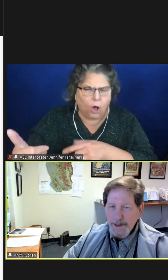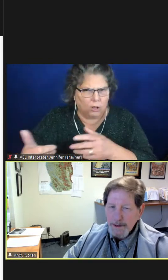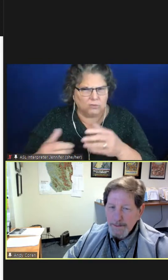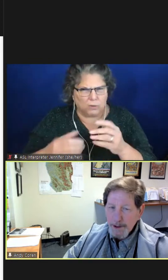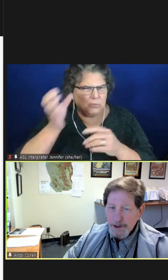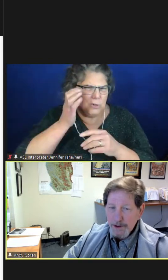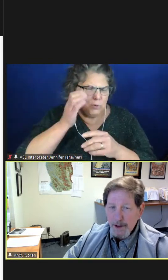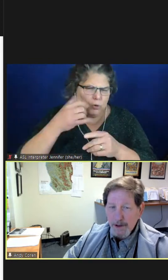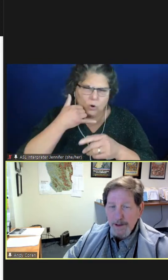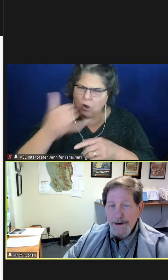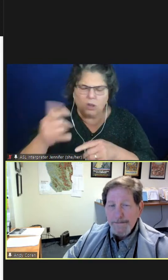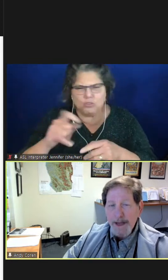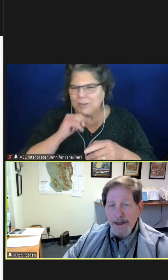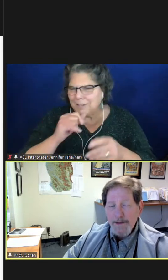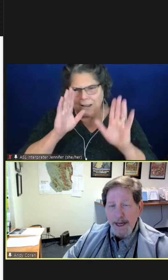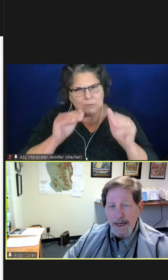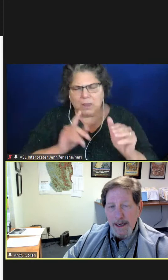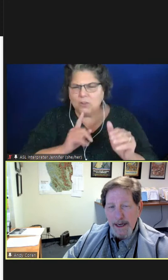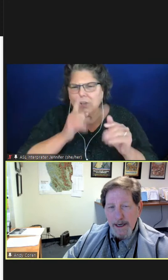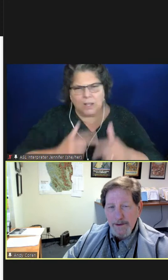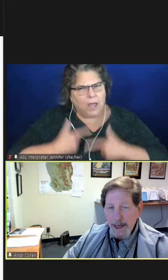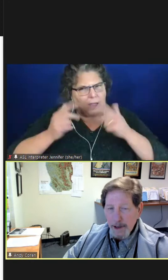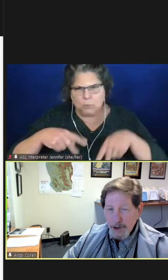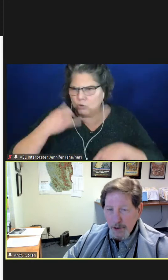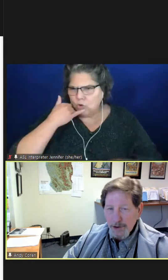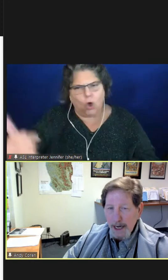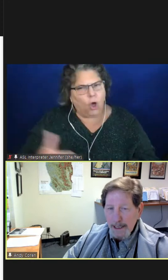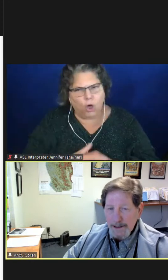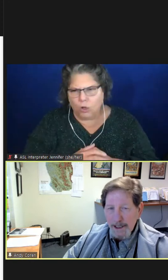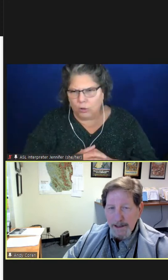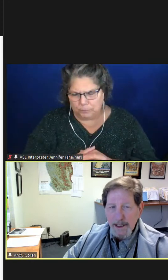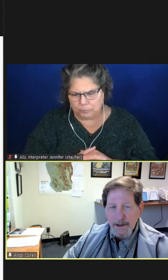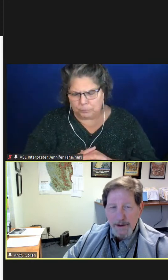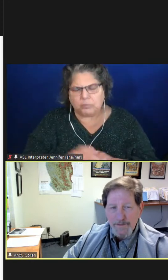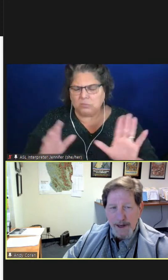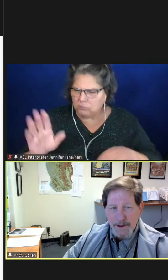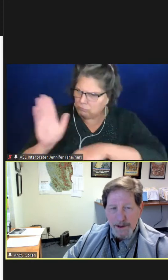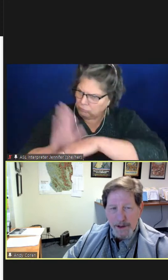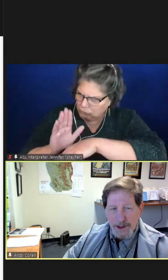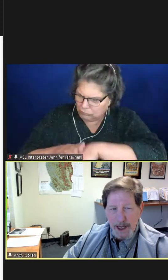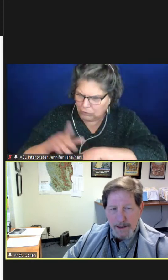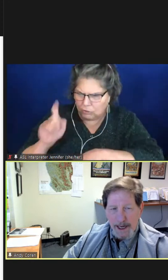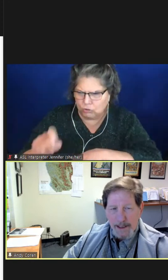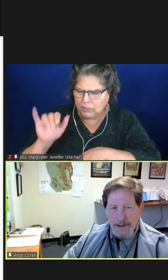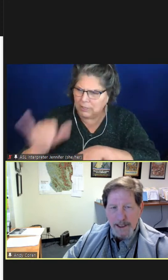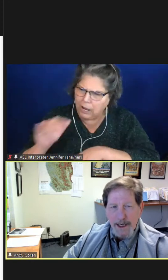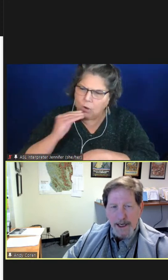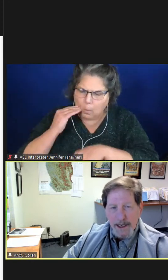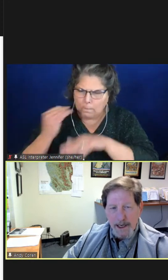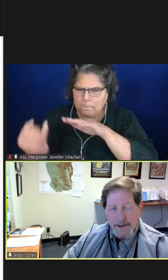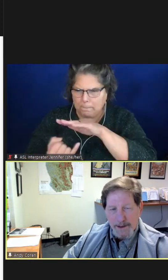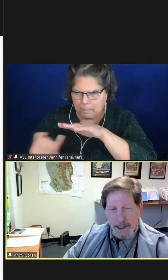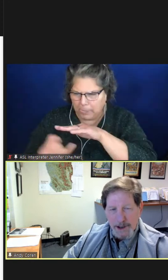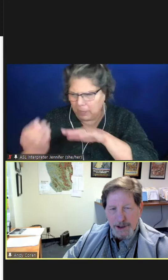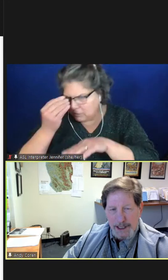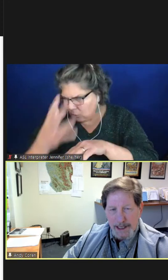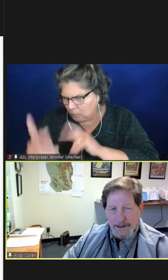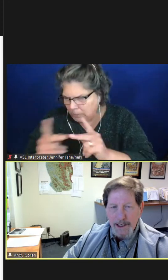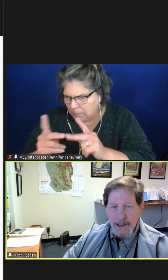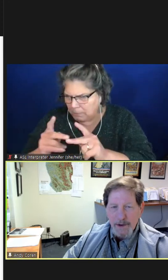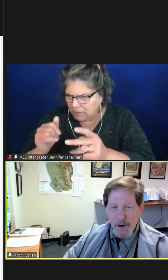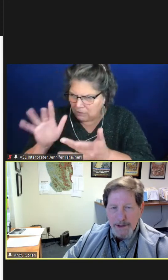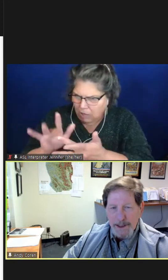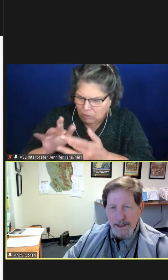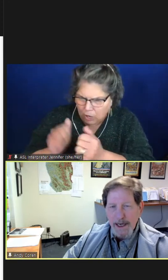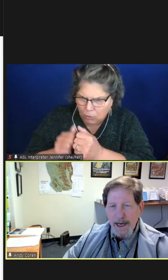not expect a personal call. They are told to isolate and notify their close contacts that they should